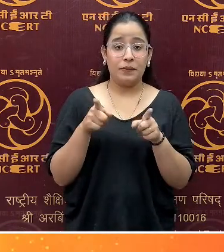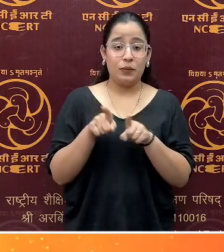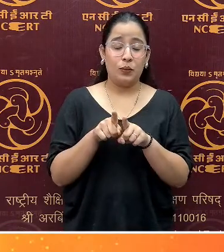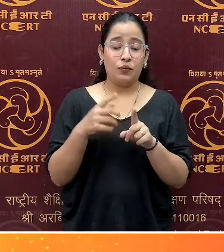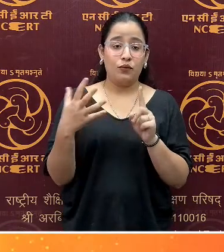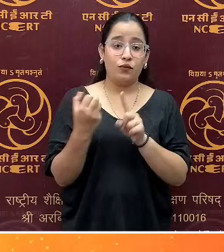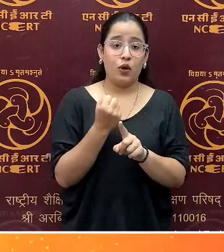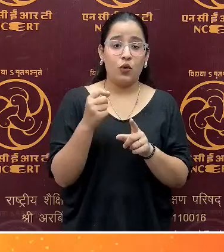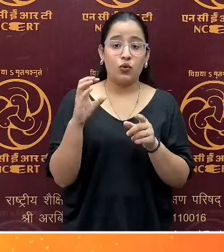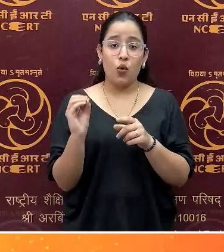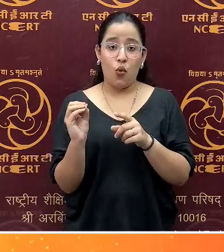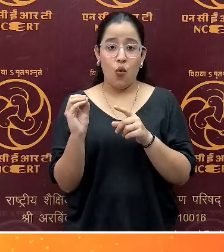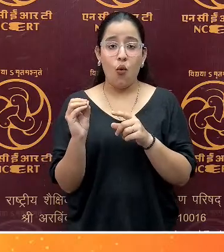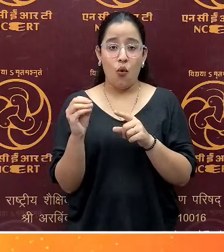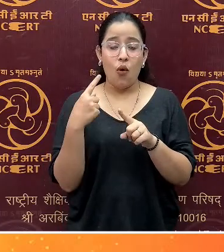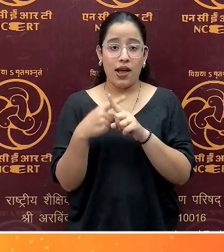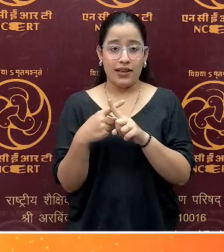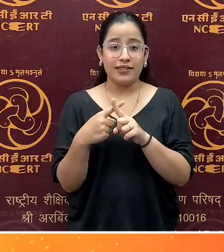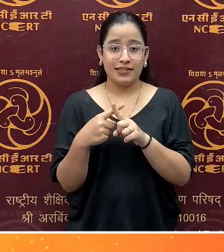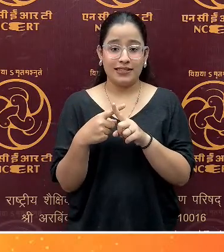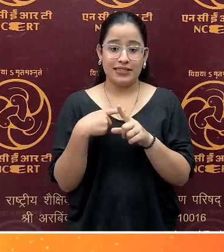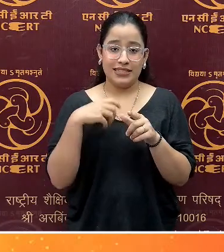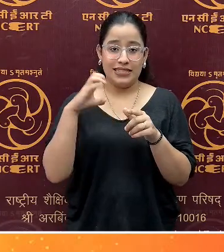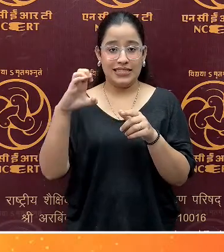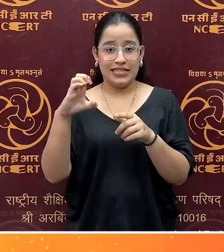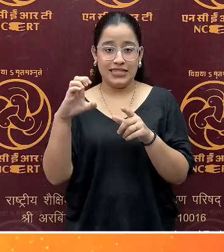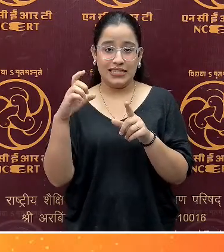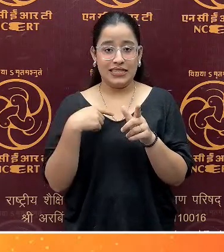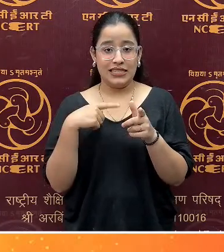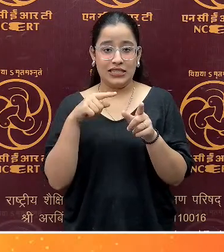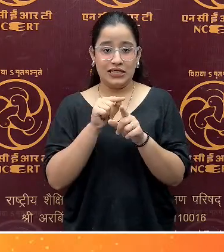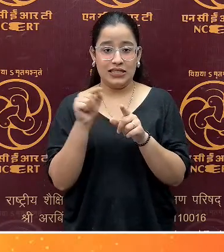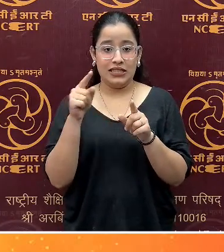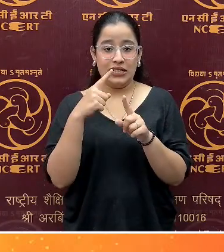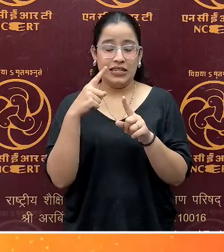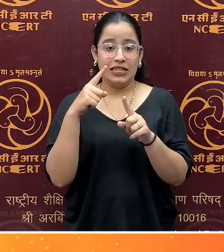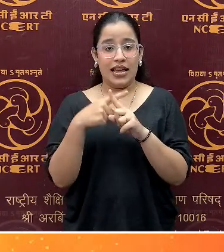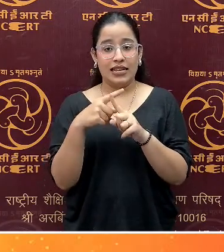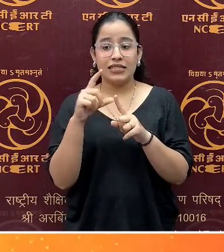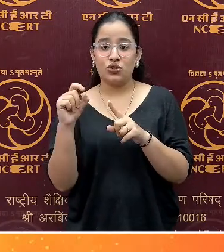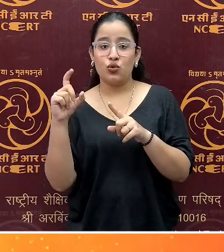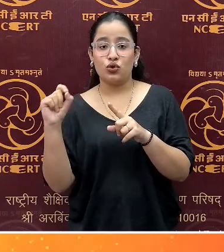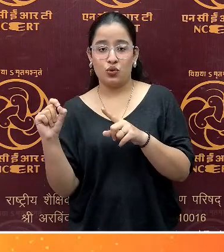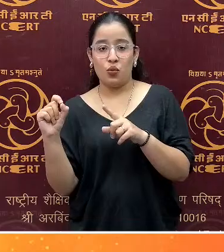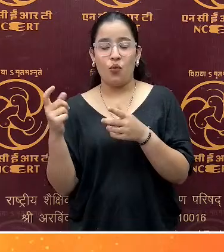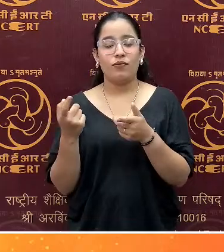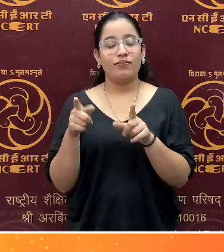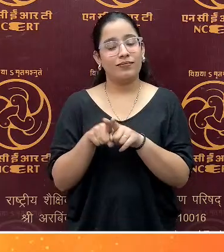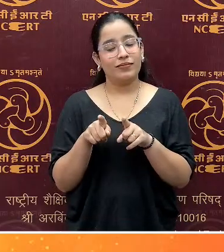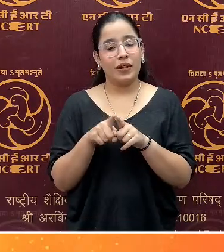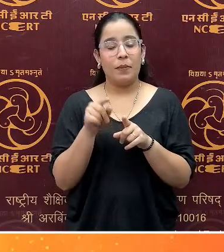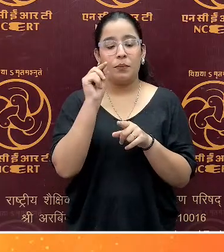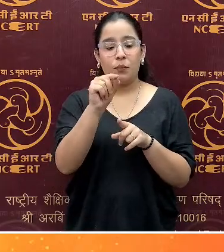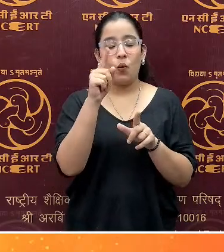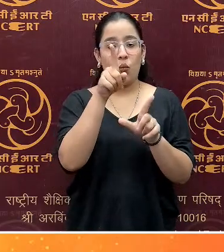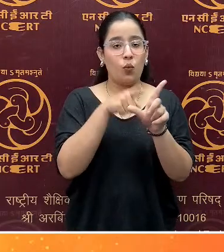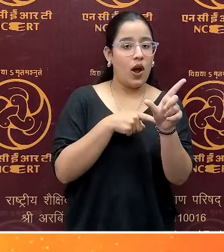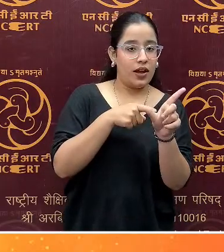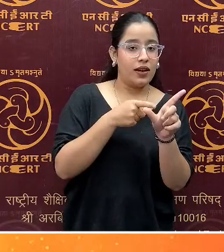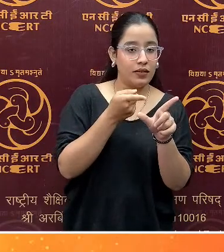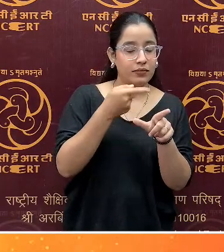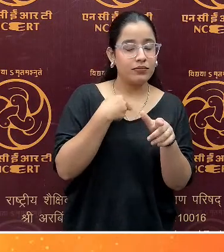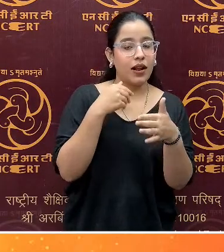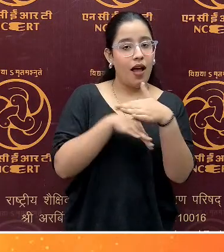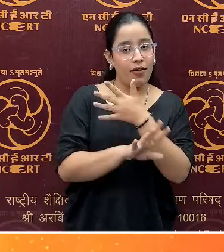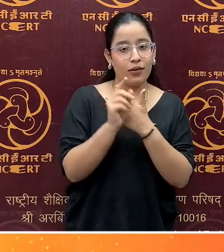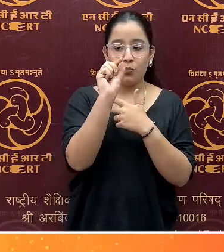point that we have on x-axis, that is C, which is having coordinate x 0 0. The point that we have on the y-axis B, which is 0